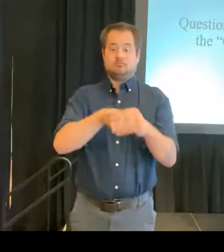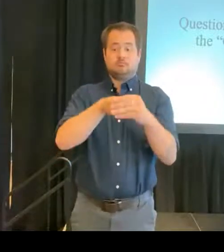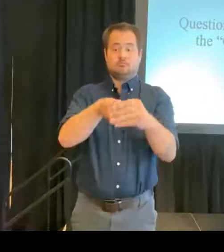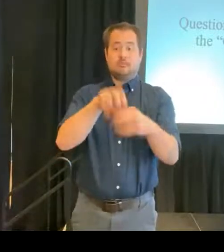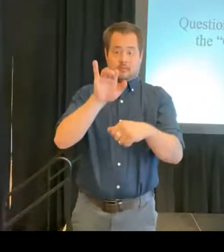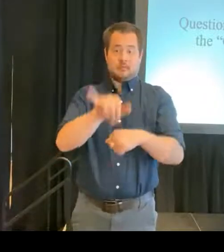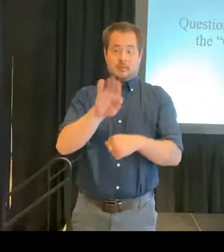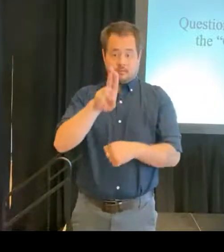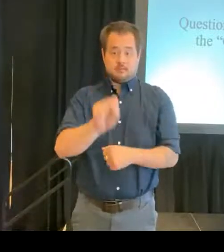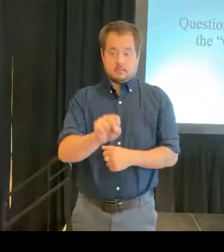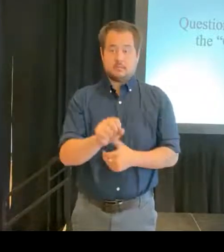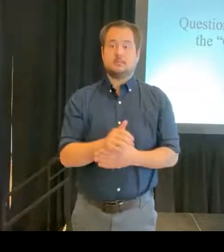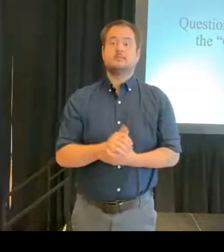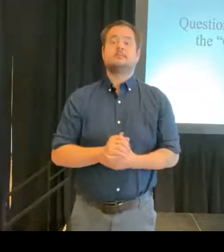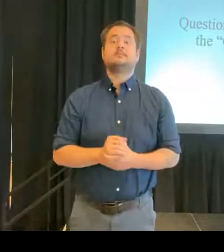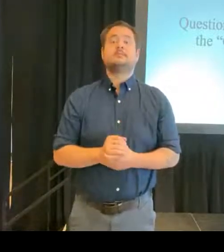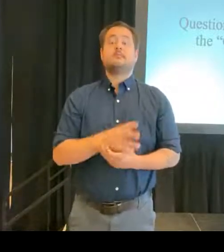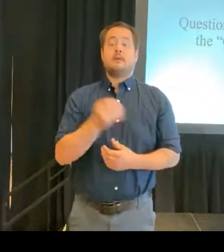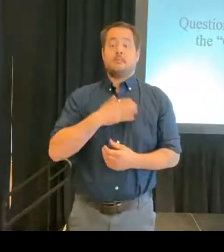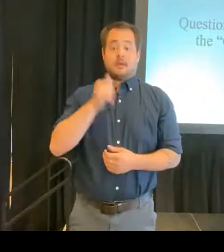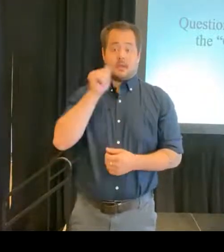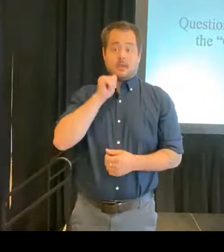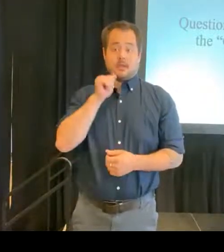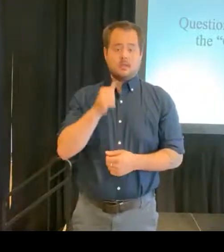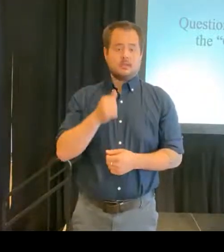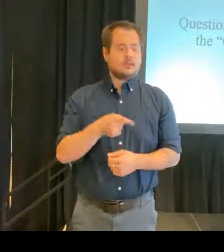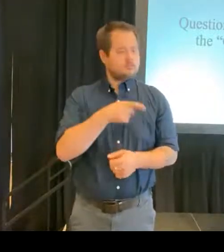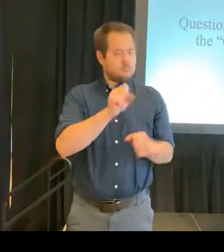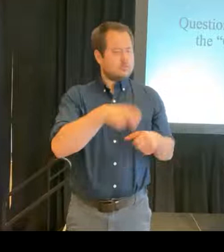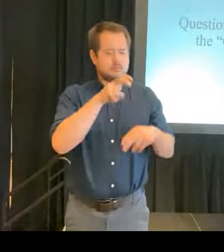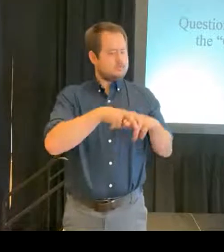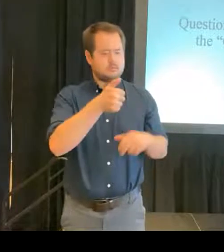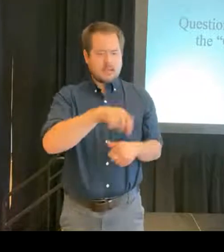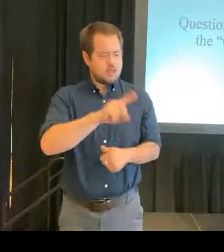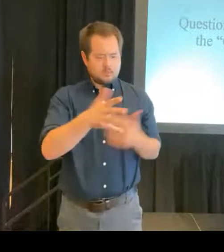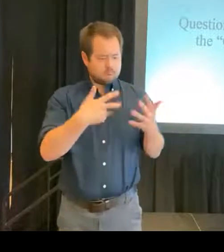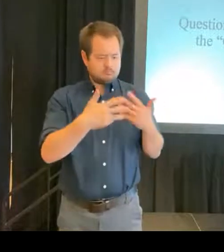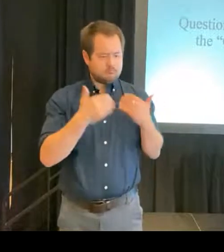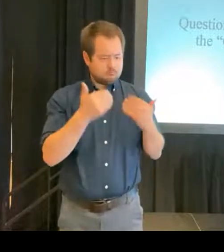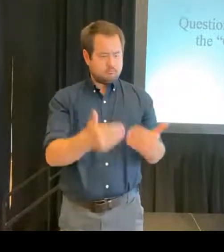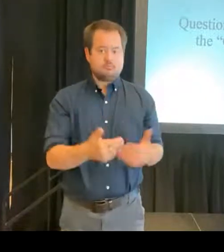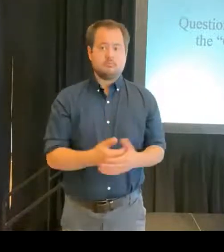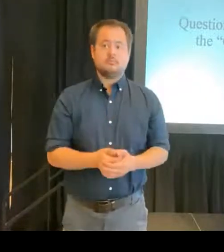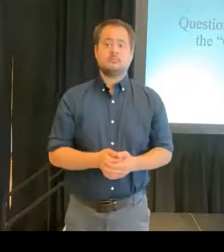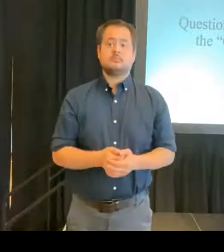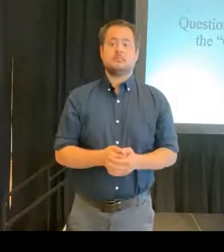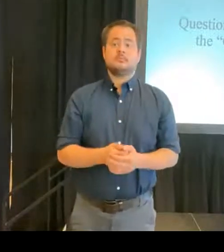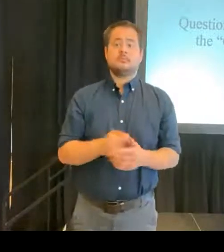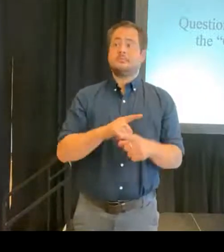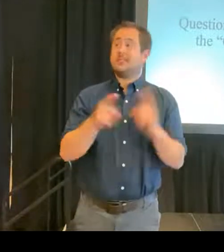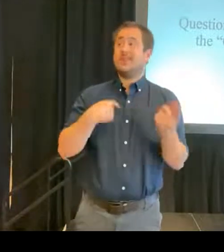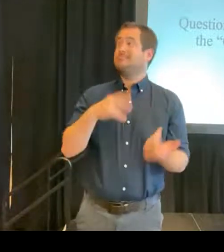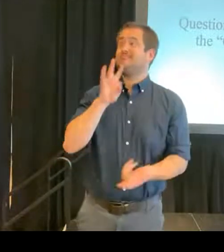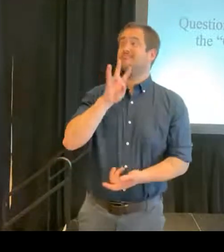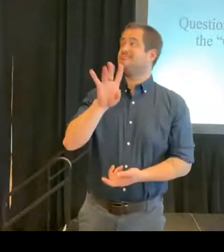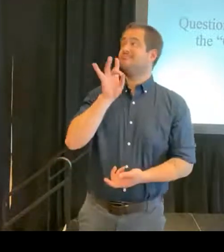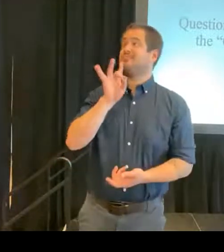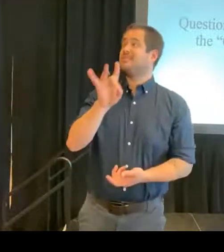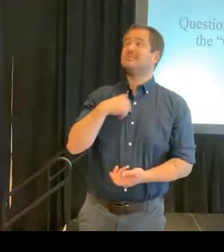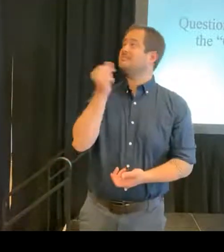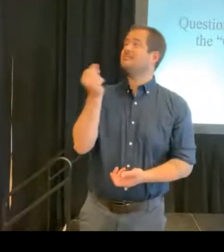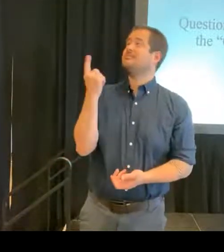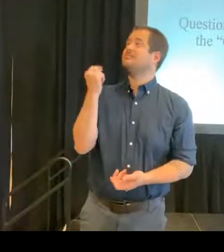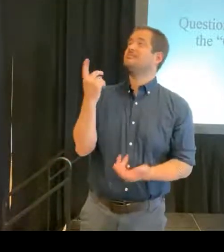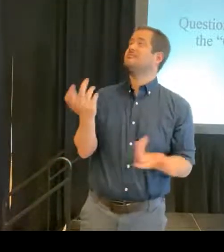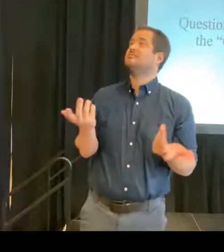bus, to be low. And she said, you can sit anywhere you want. But you know, I'm 7 or 8 years old, I don't really understand